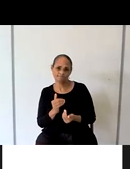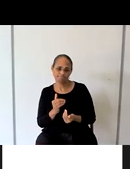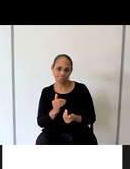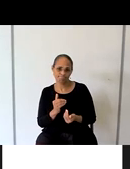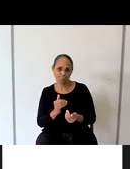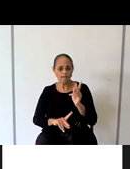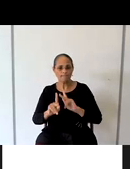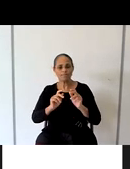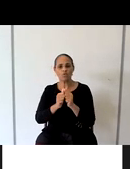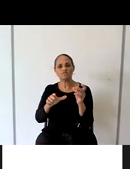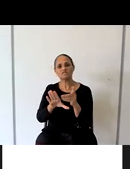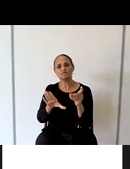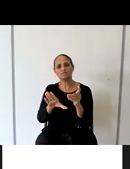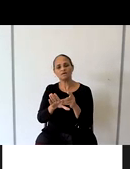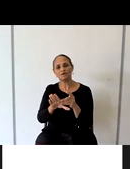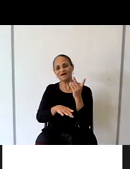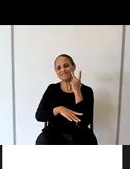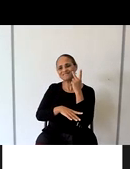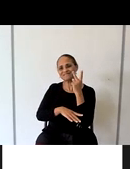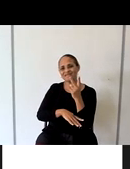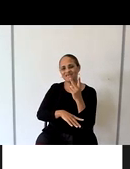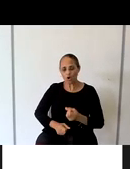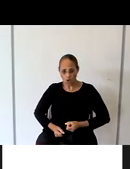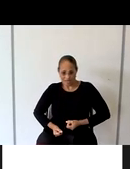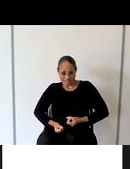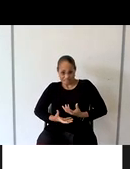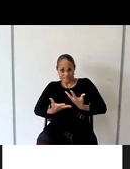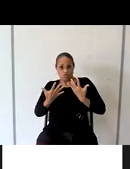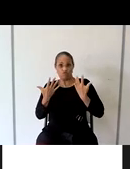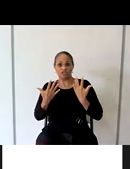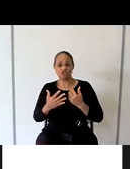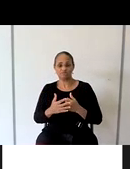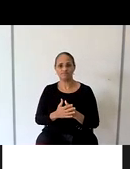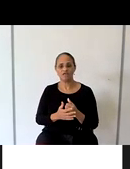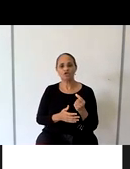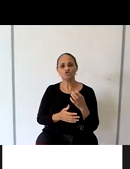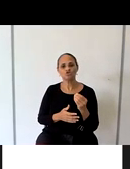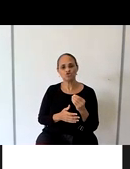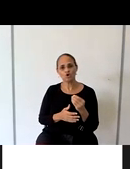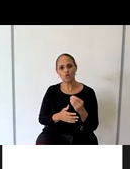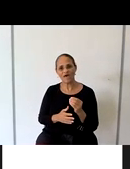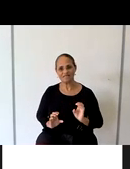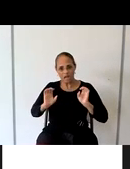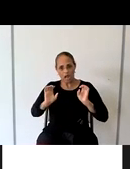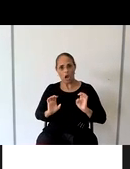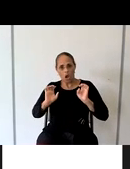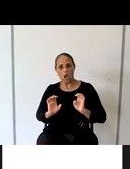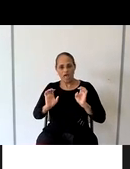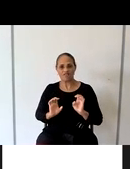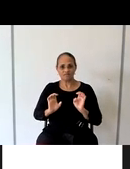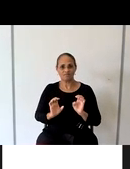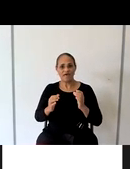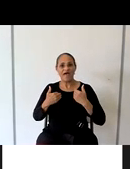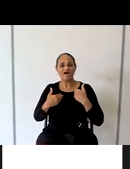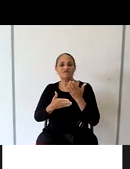people with disabilities are portrayed as an inspiration. So as an elite level athlete, having